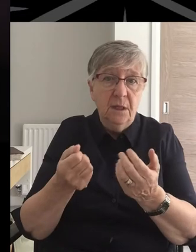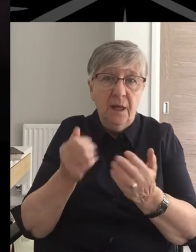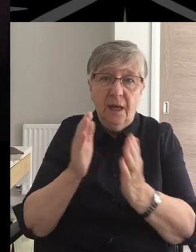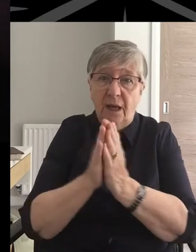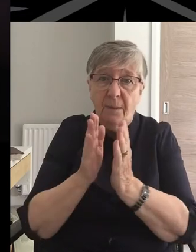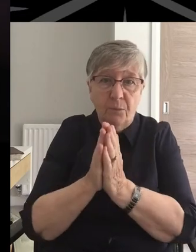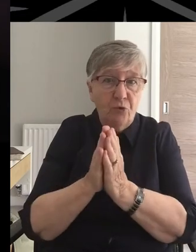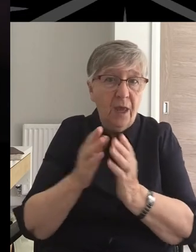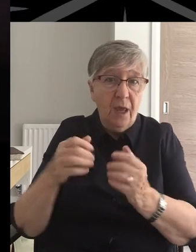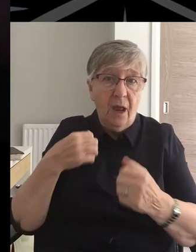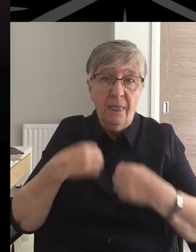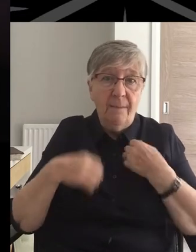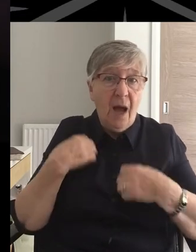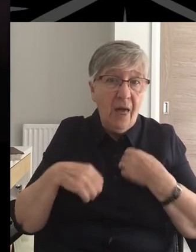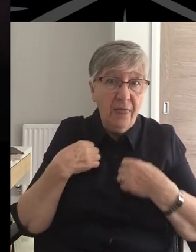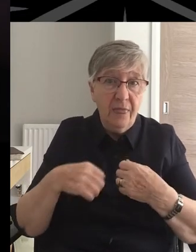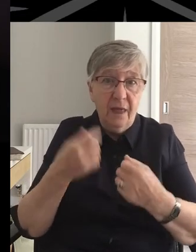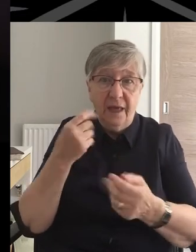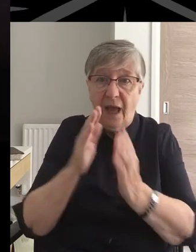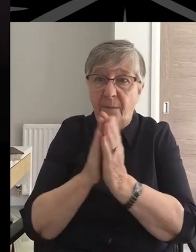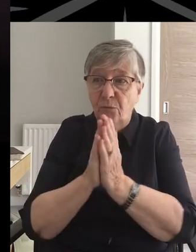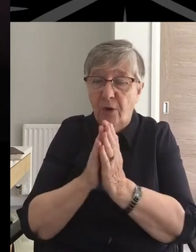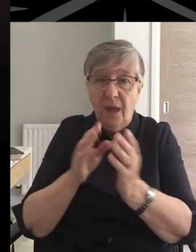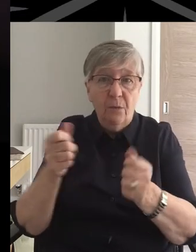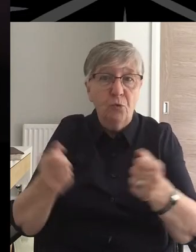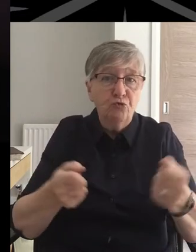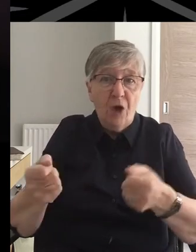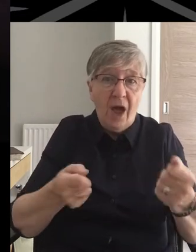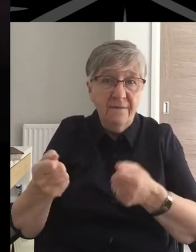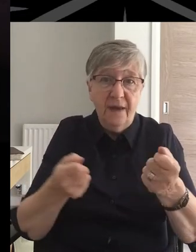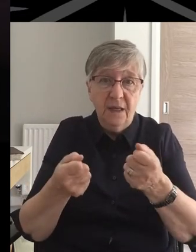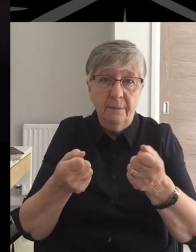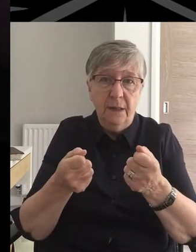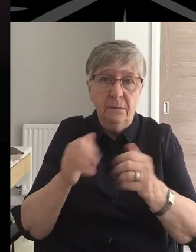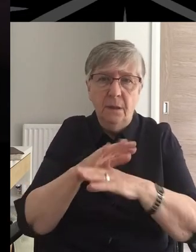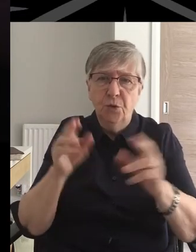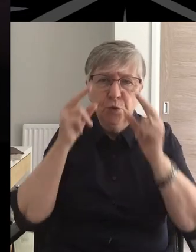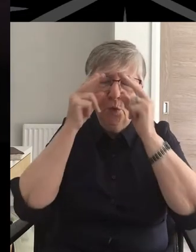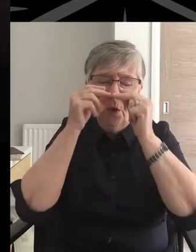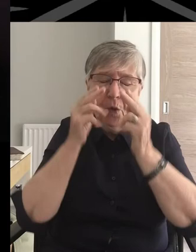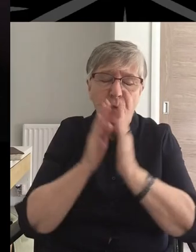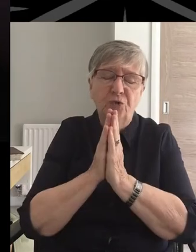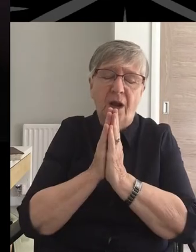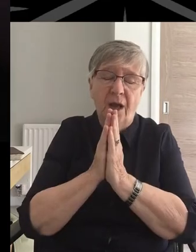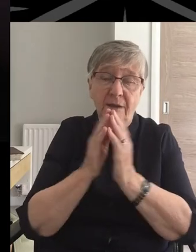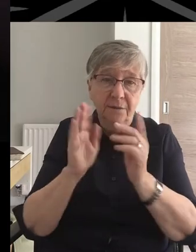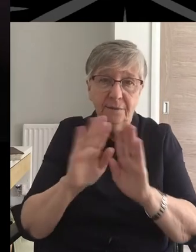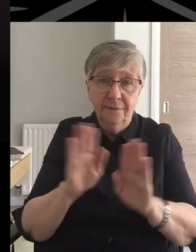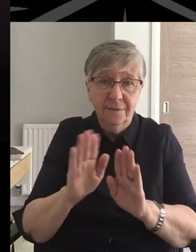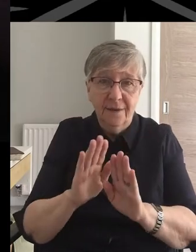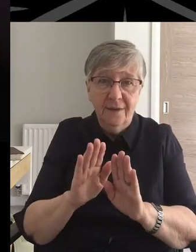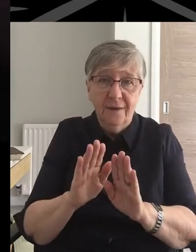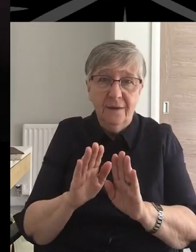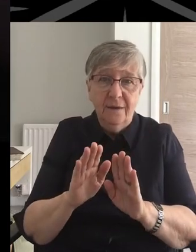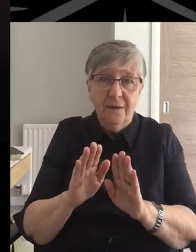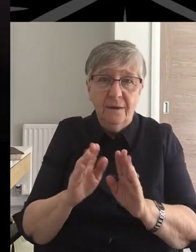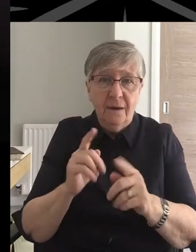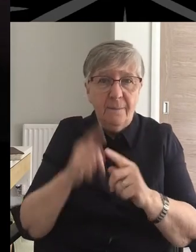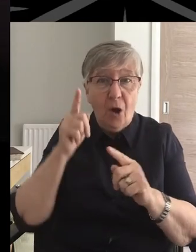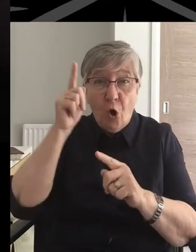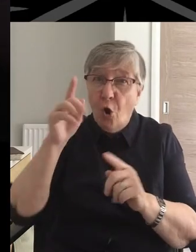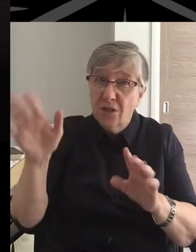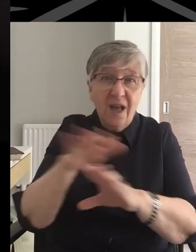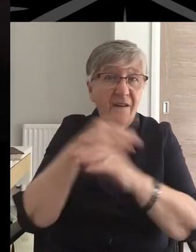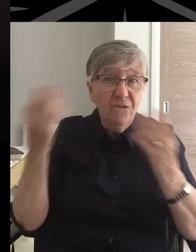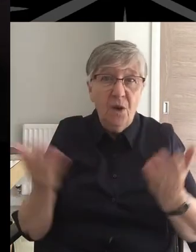is everywhere. We can pray when we're in the bath. We can pray when we're driving the car, although don't do it with your eyes closed. God is